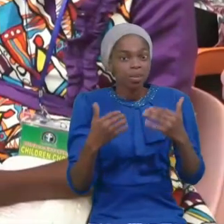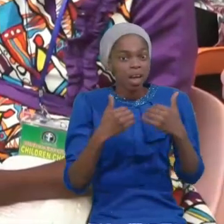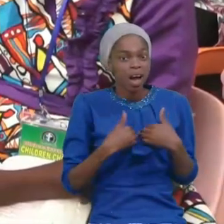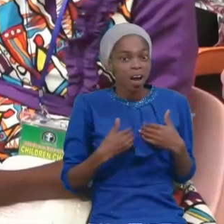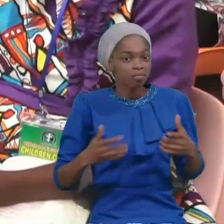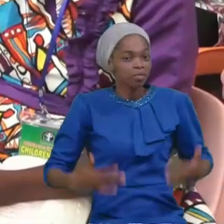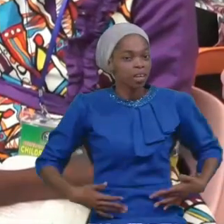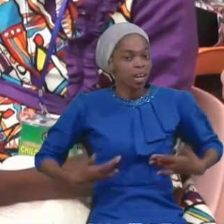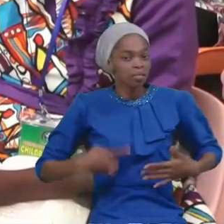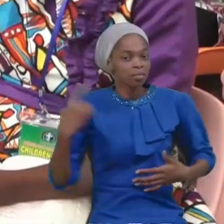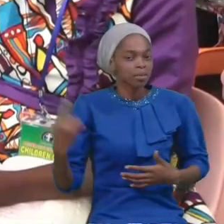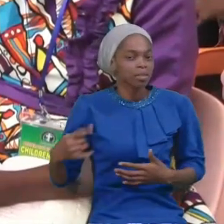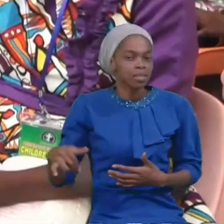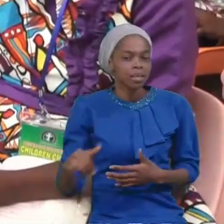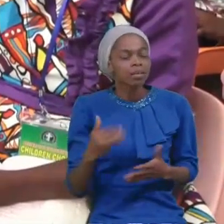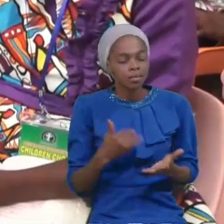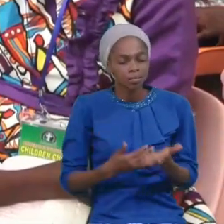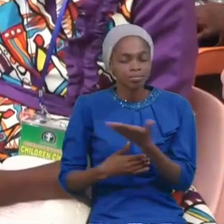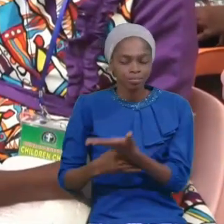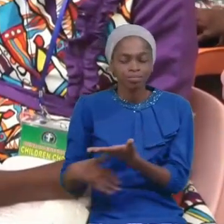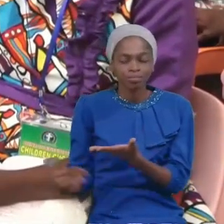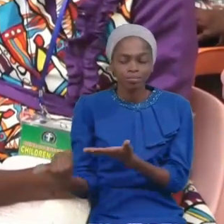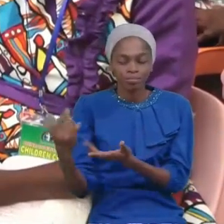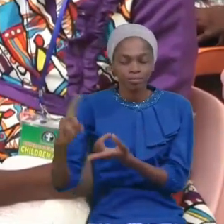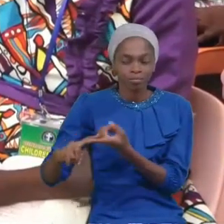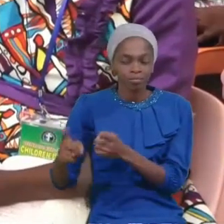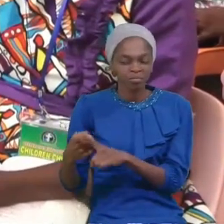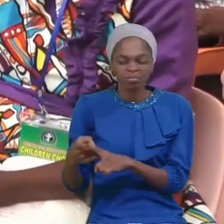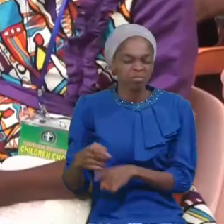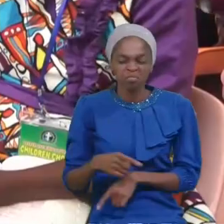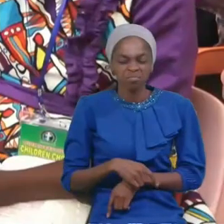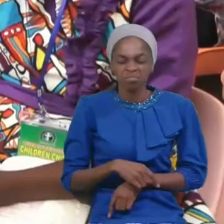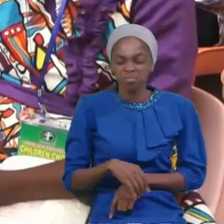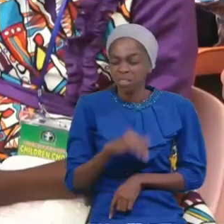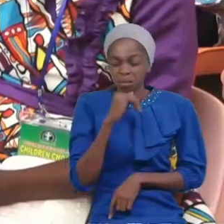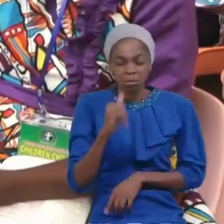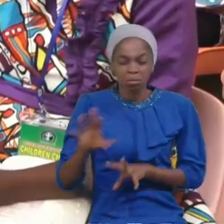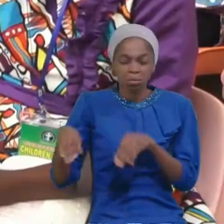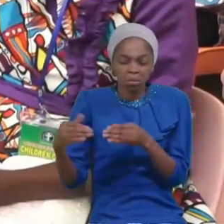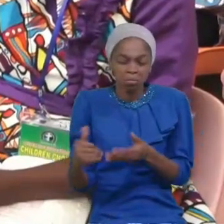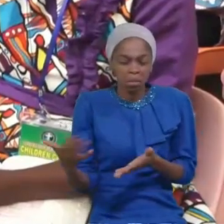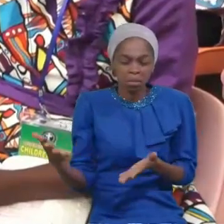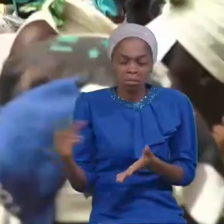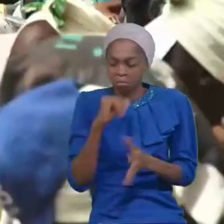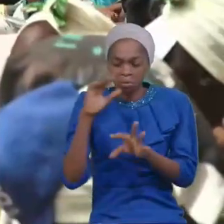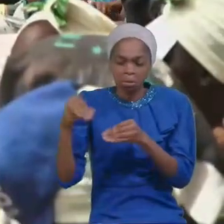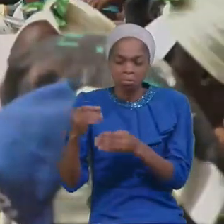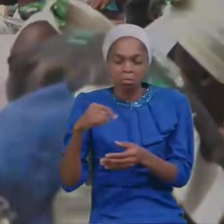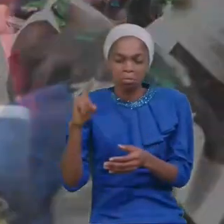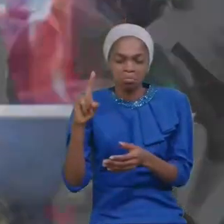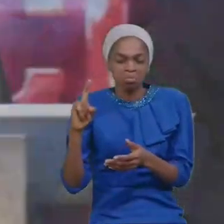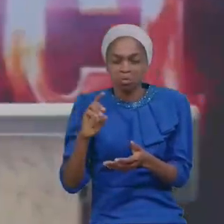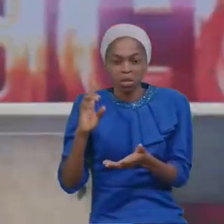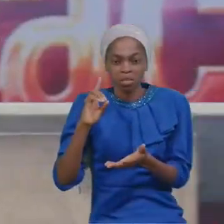down $1 for you. It's not able to lay down even one dress for you. It's not able to lay